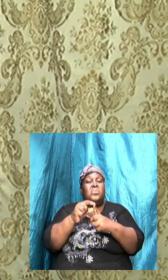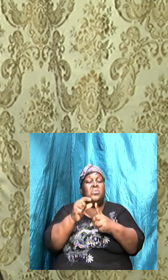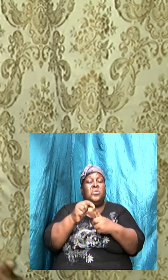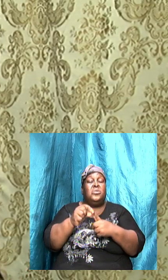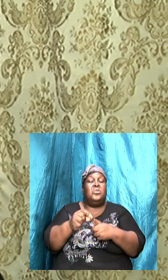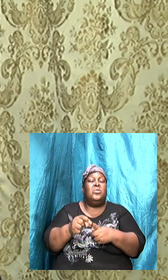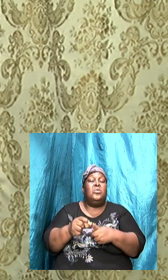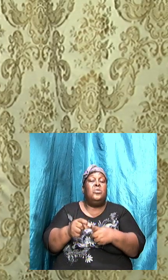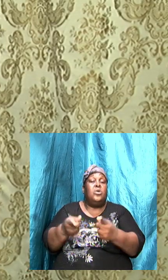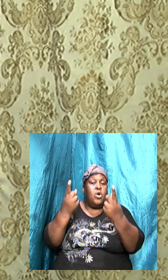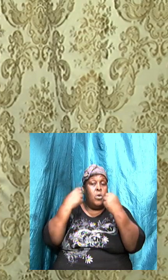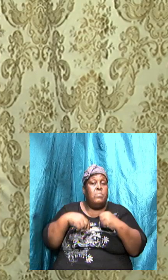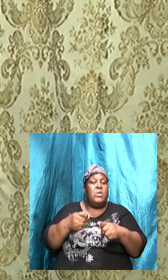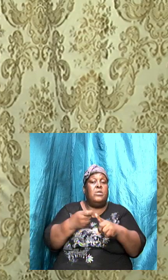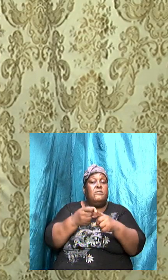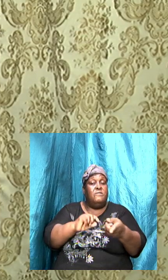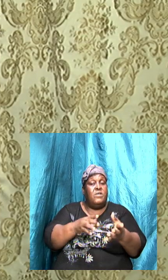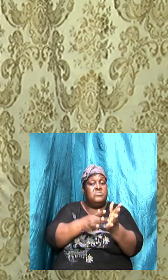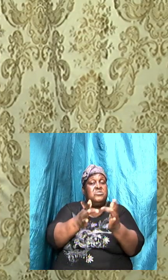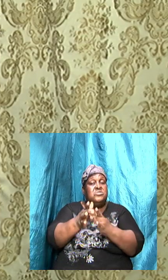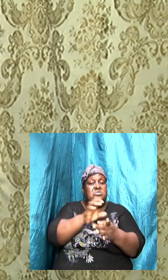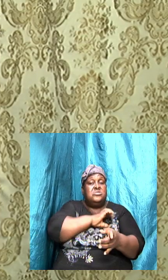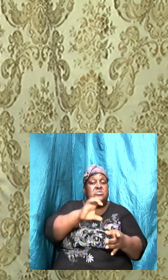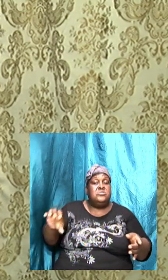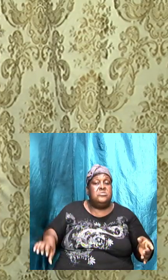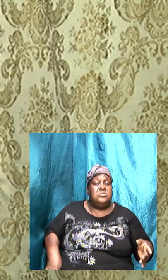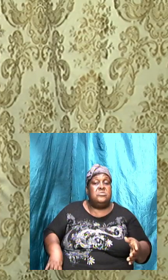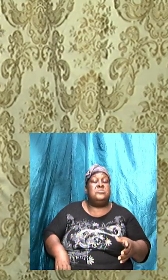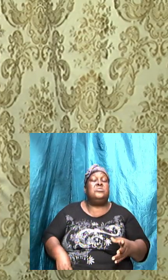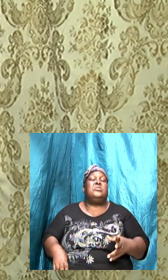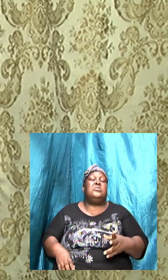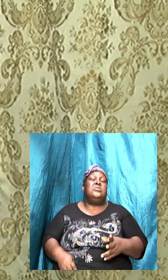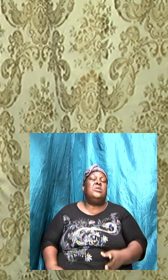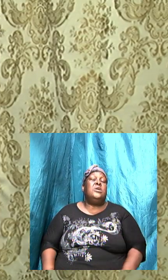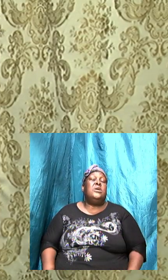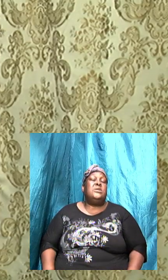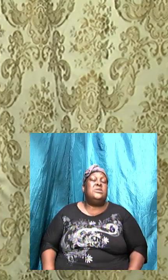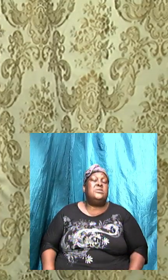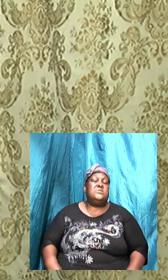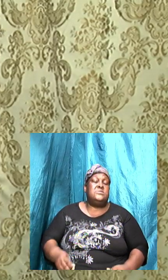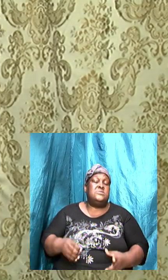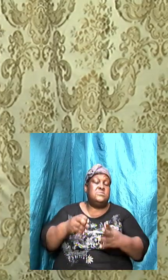coming from the Lord Jesus Christ. And it signifies and signals the